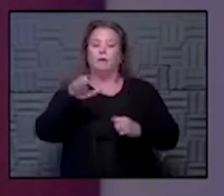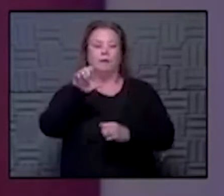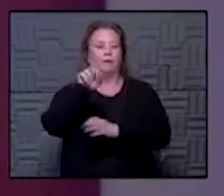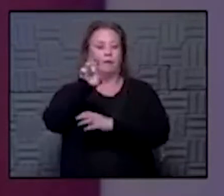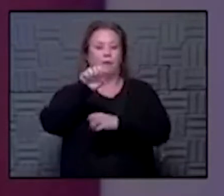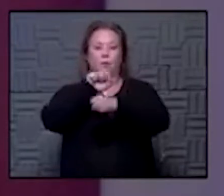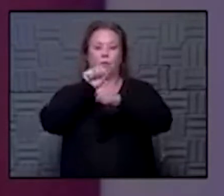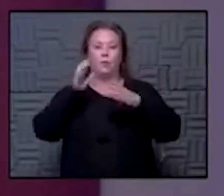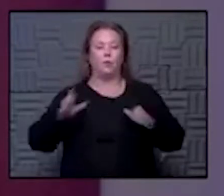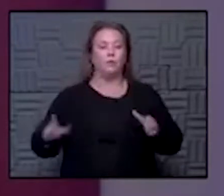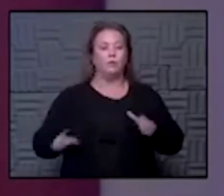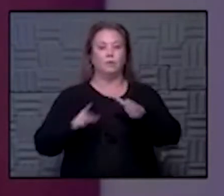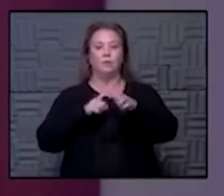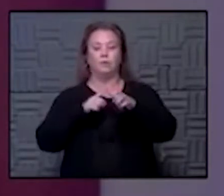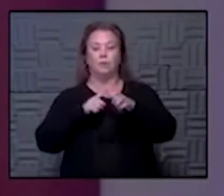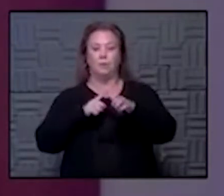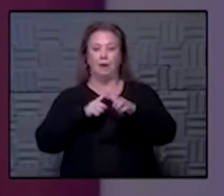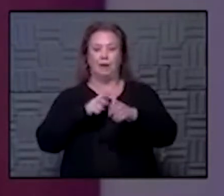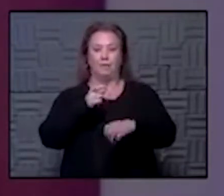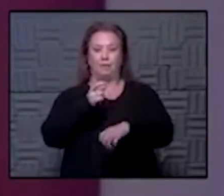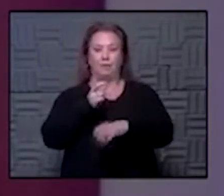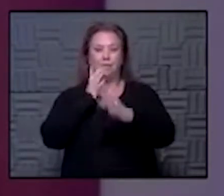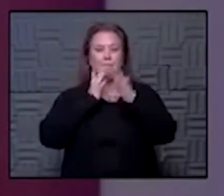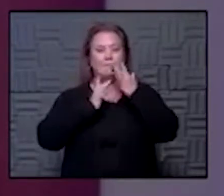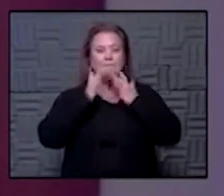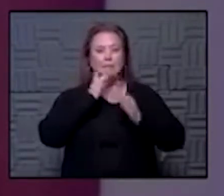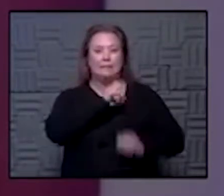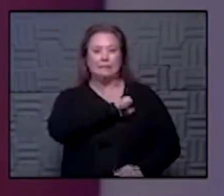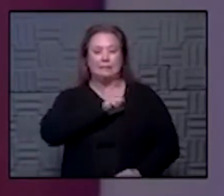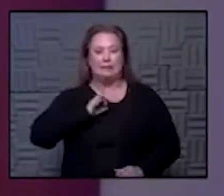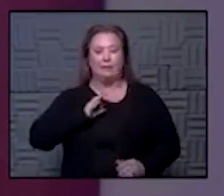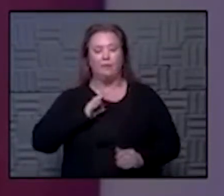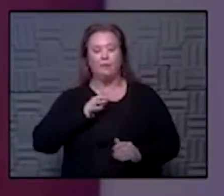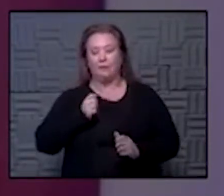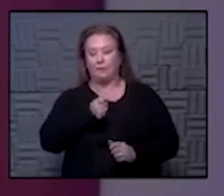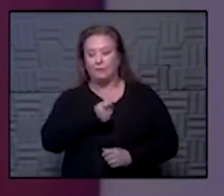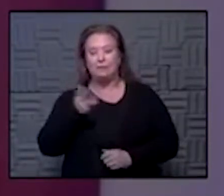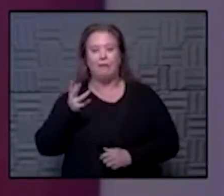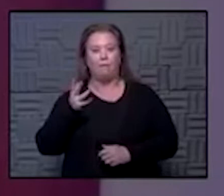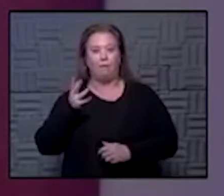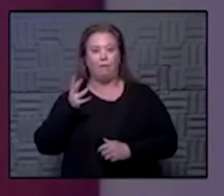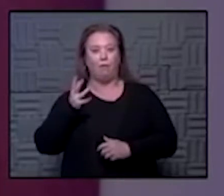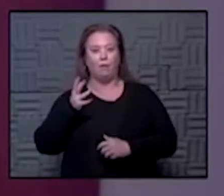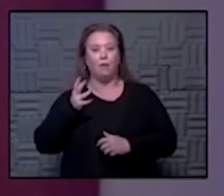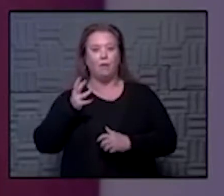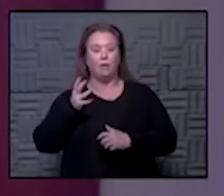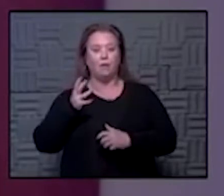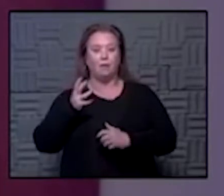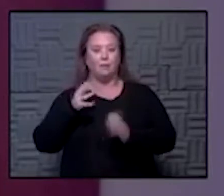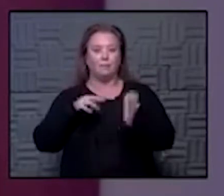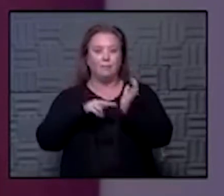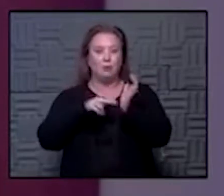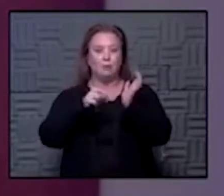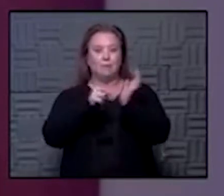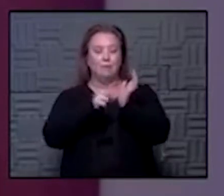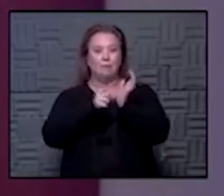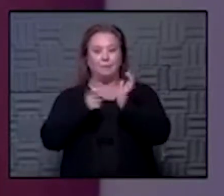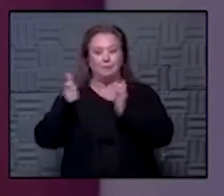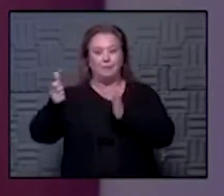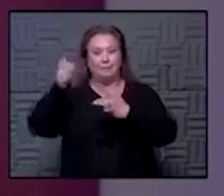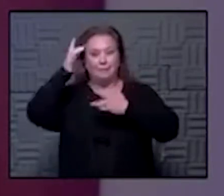first, we have difficulty staffing. We have a significant number of employees that are out sick or out with COVID.